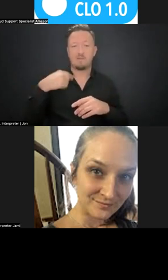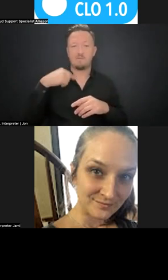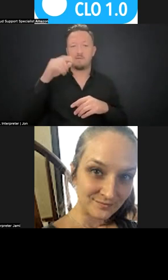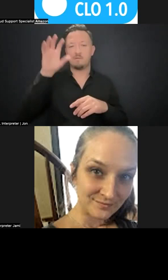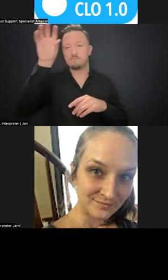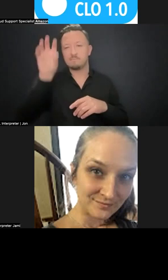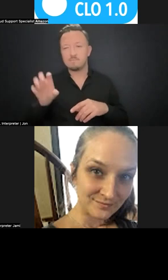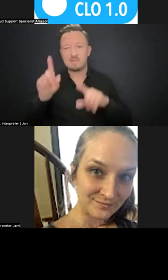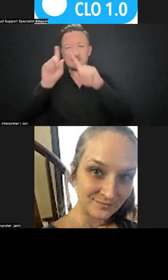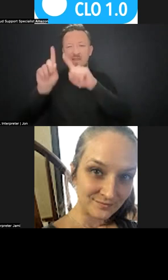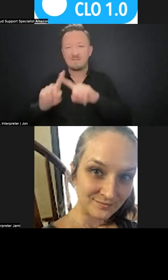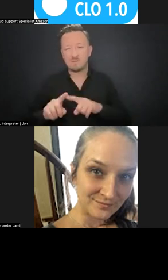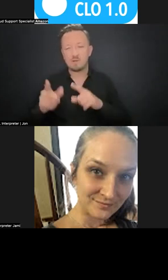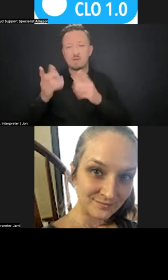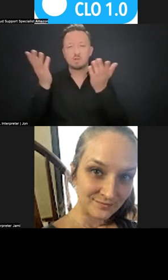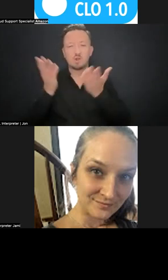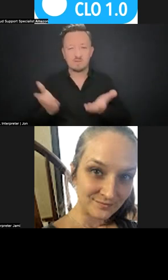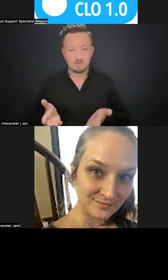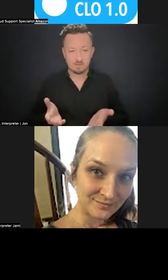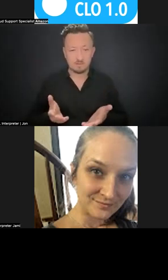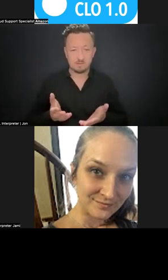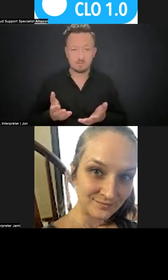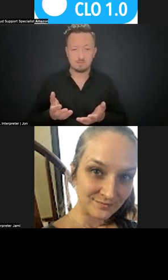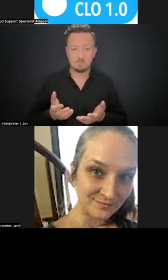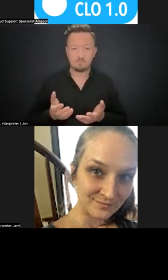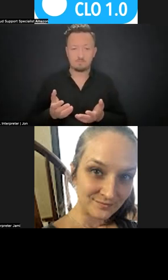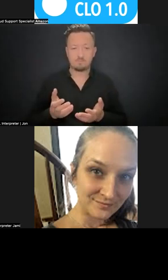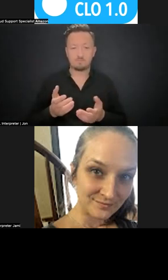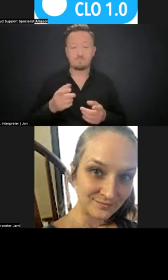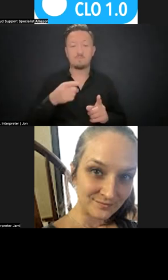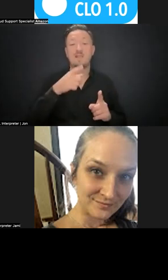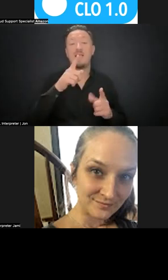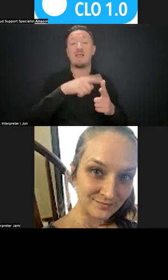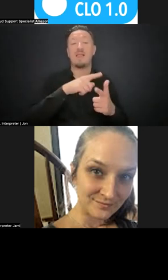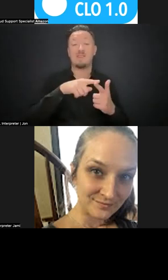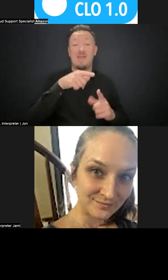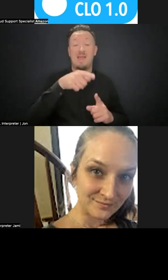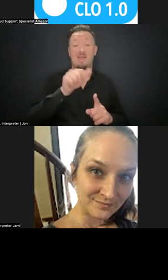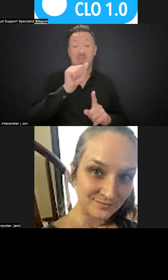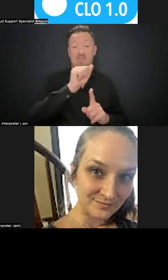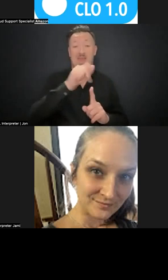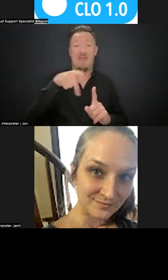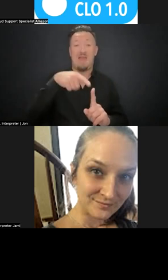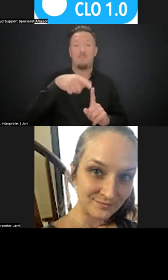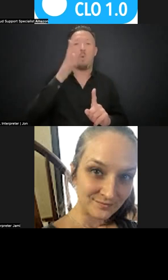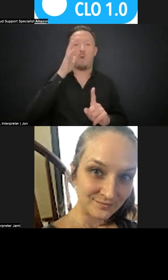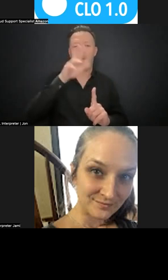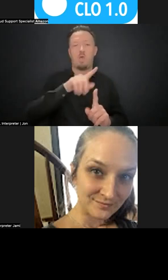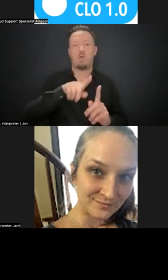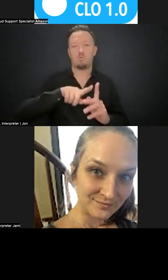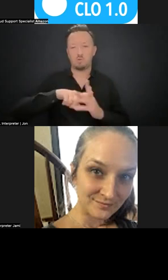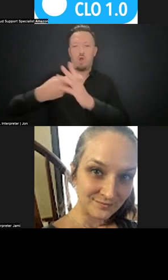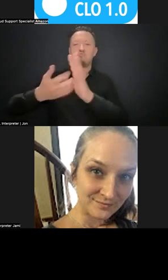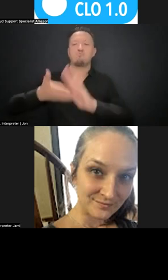other CloudWise service, or any other services, and it'll deploy the application for you, and your code will run on top